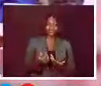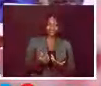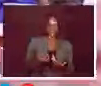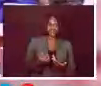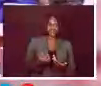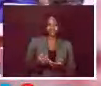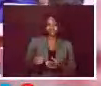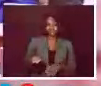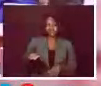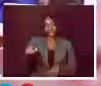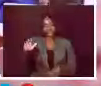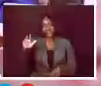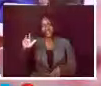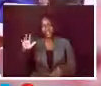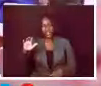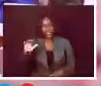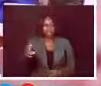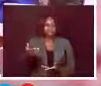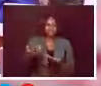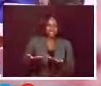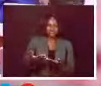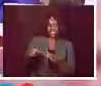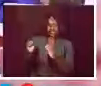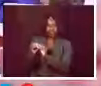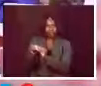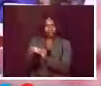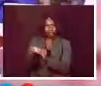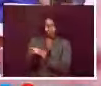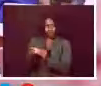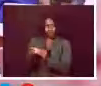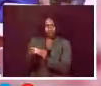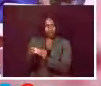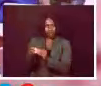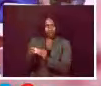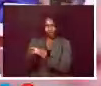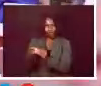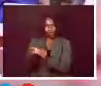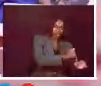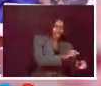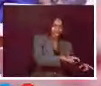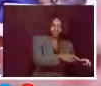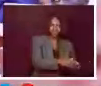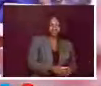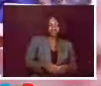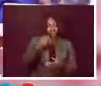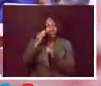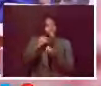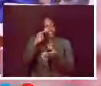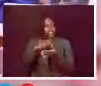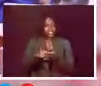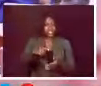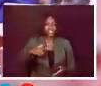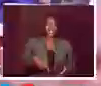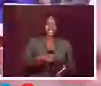have a disadvantage to enable the minority be able to be carried along. So when you look at subsidiary legislation,